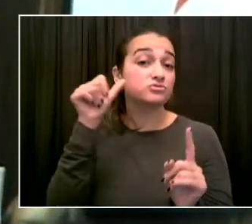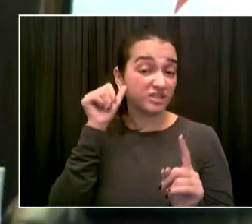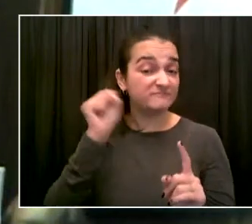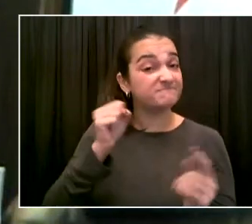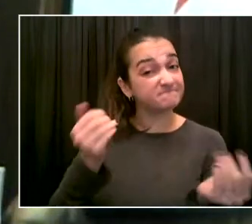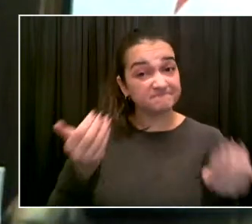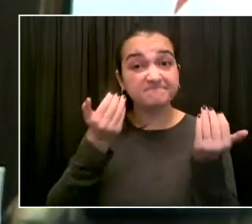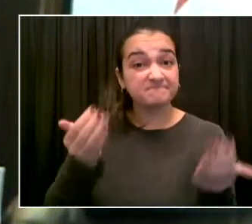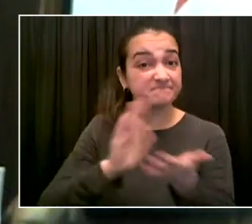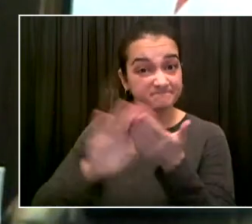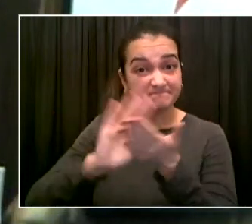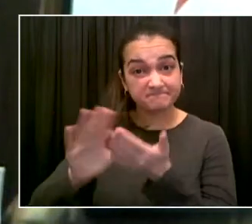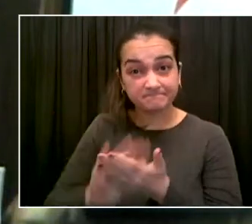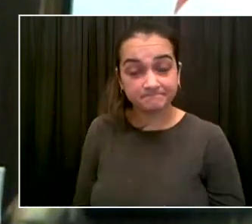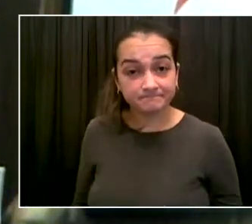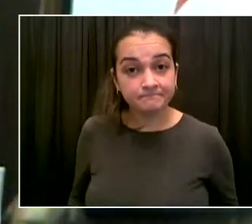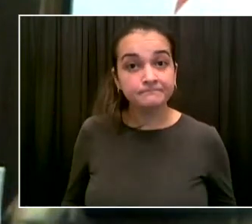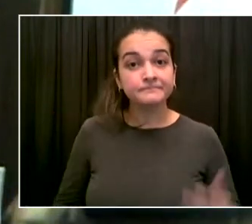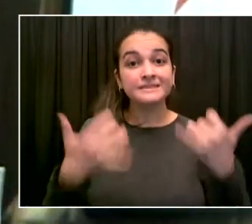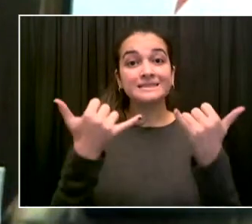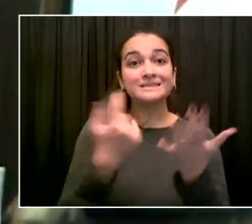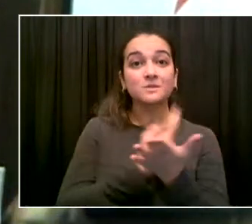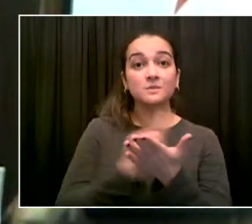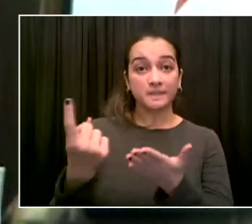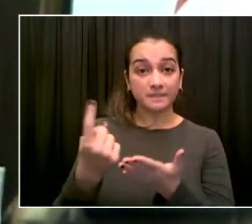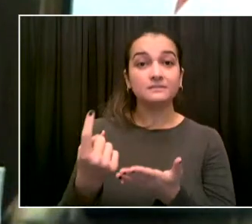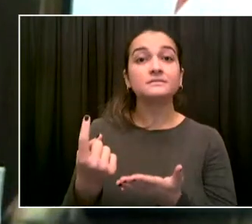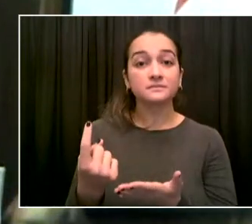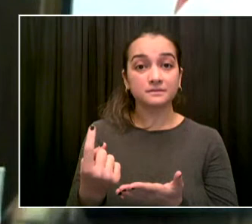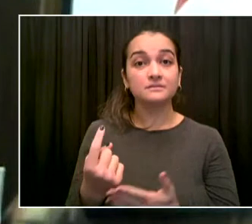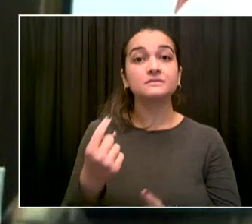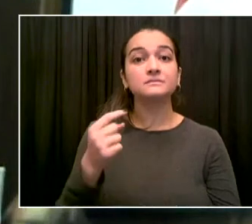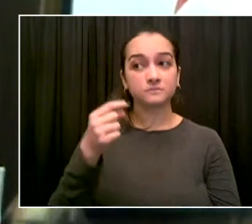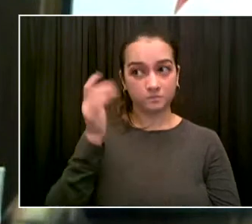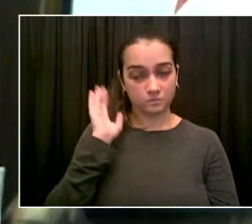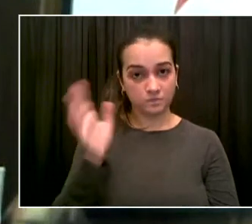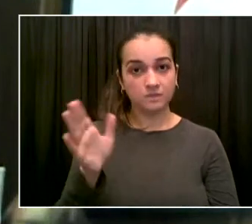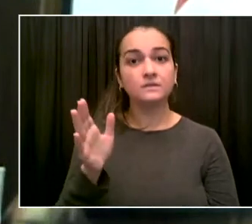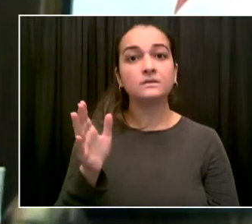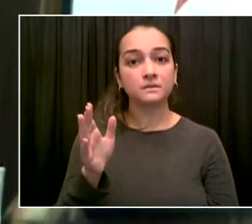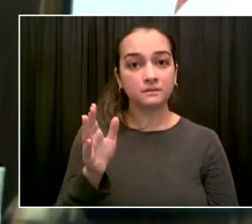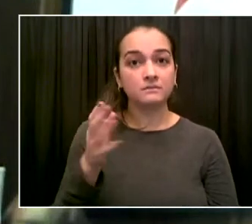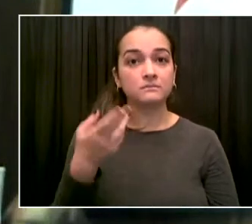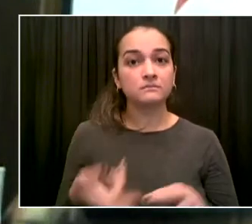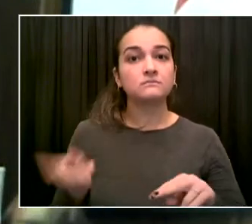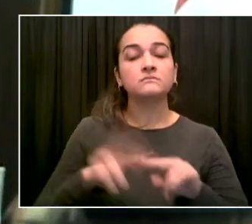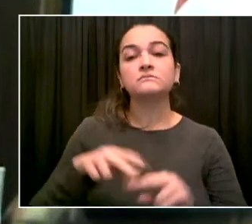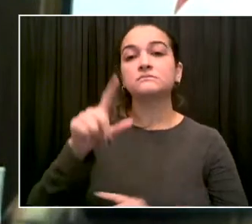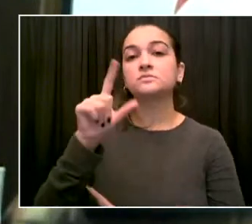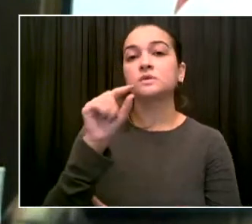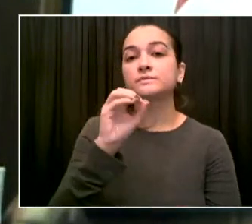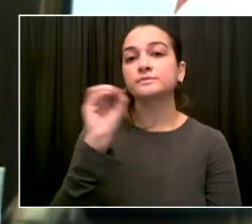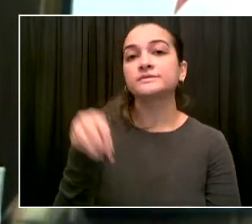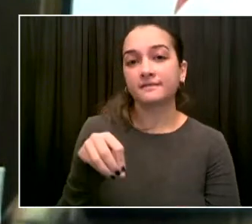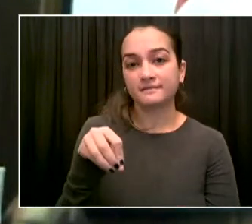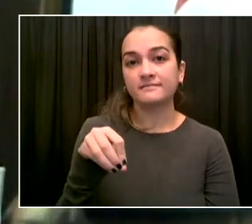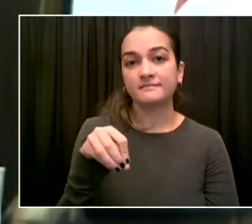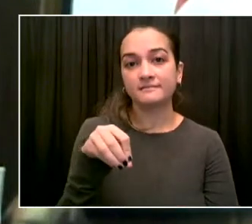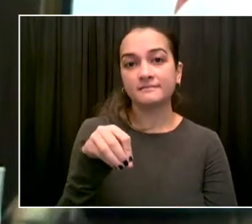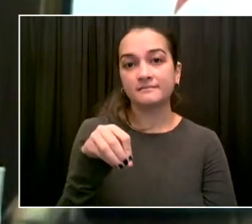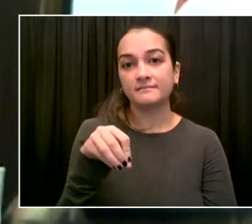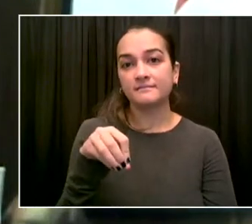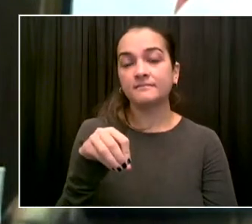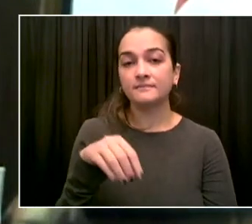20% where we are from when the mandate was issued, and that number grows by the day. So the mandates have put us back into a very healthy position as